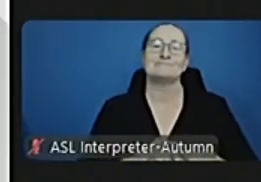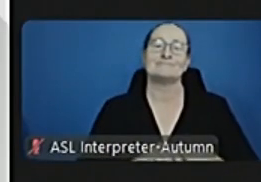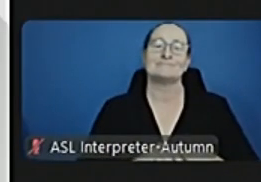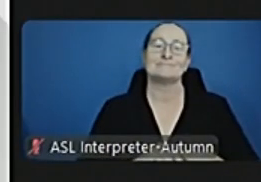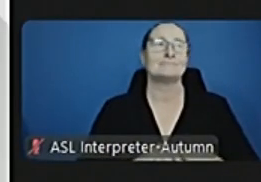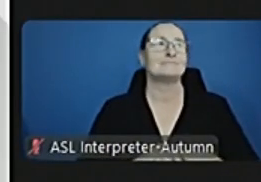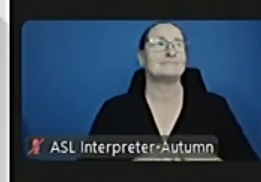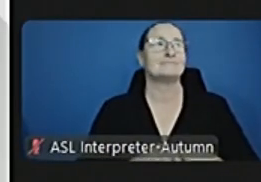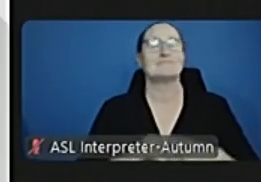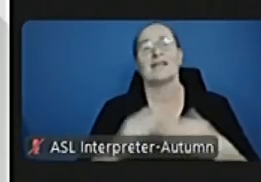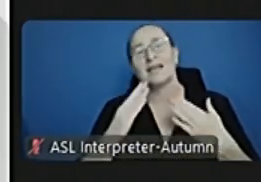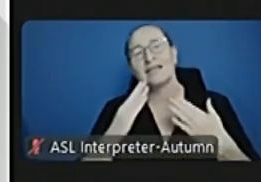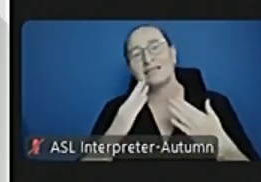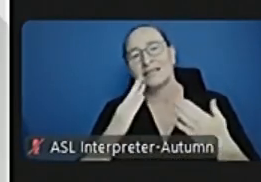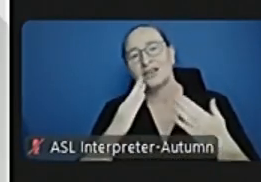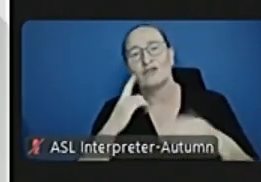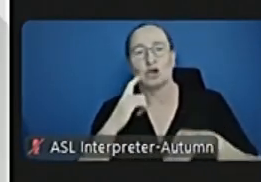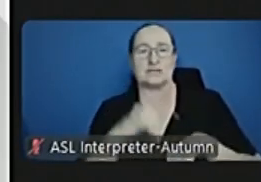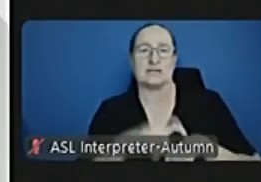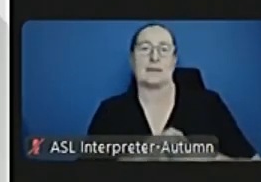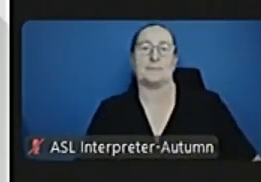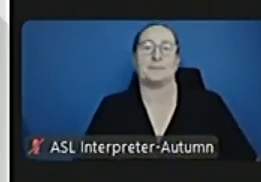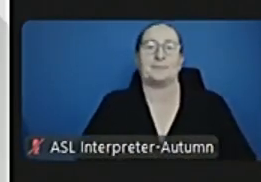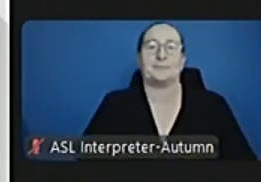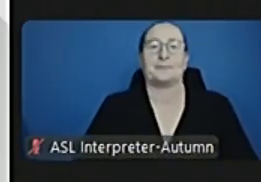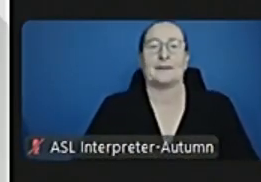Thank you for your time.